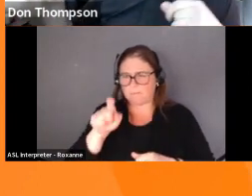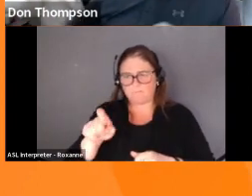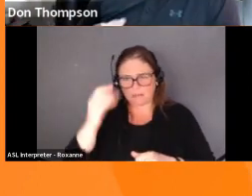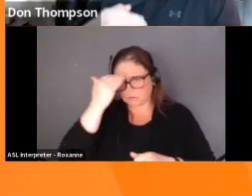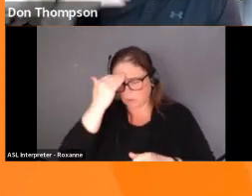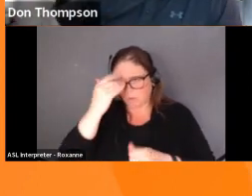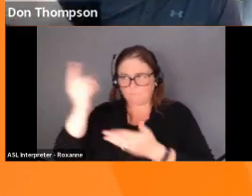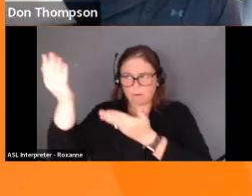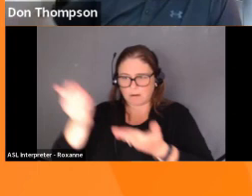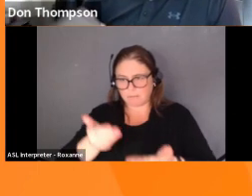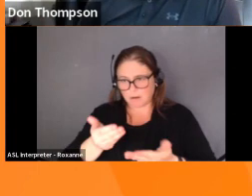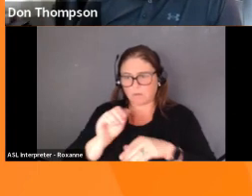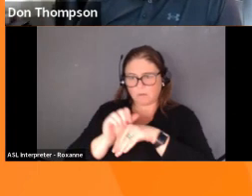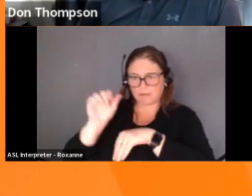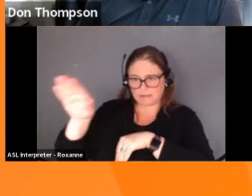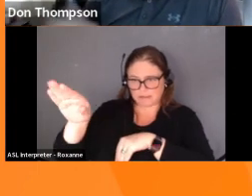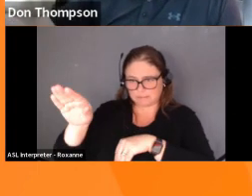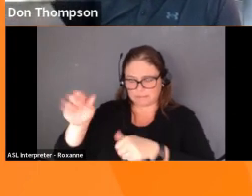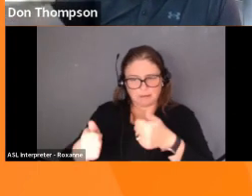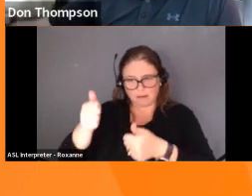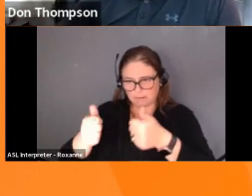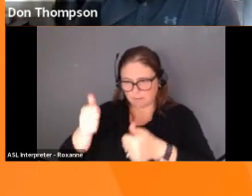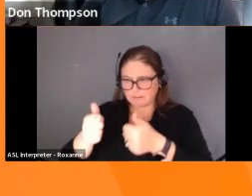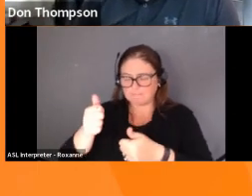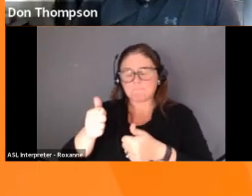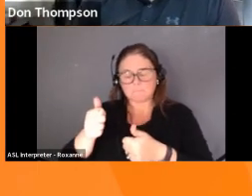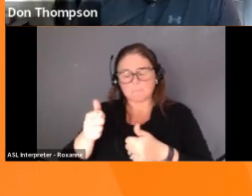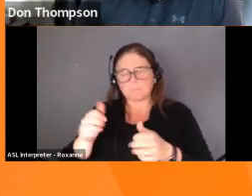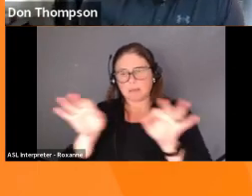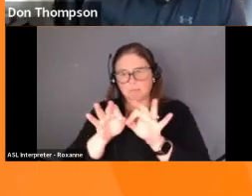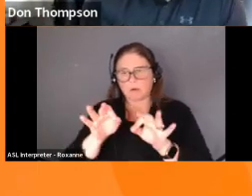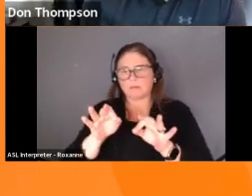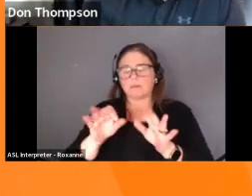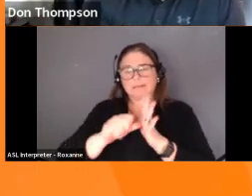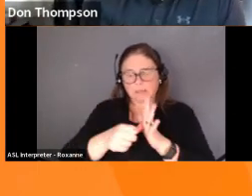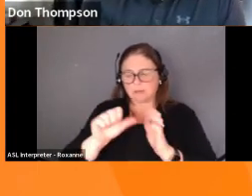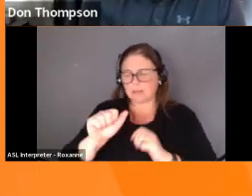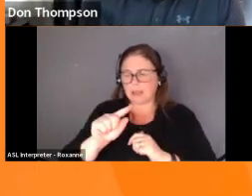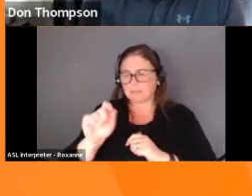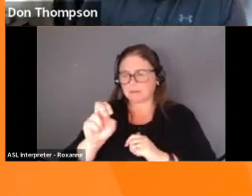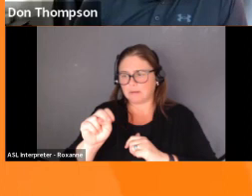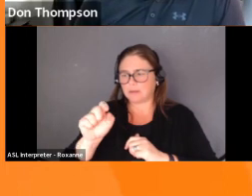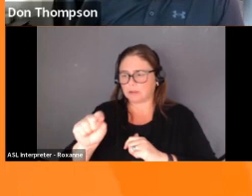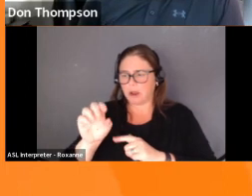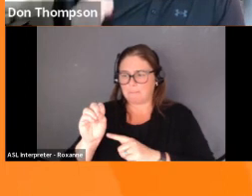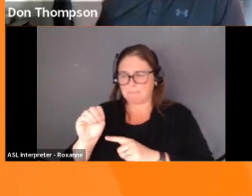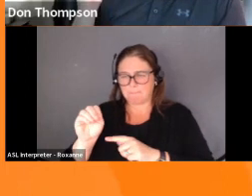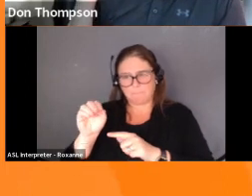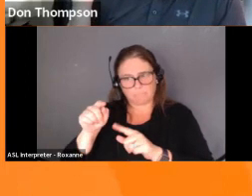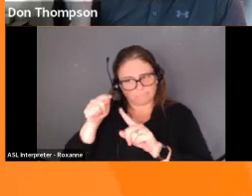inbound shipping, as well as anything we're shipping into the US if we're going to do Amazon.com. Okay. And